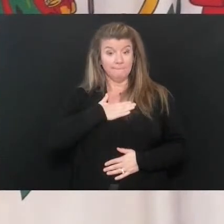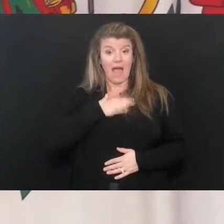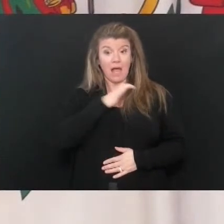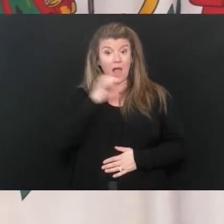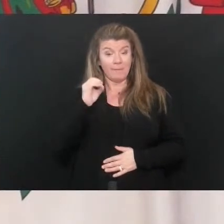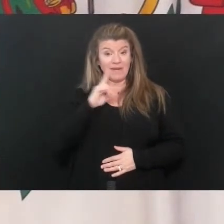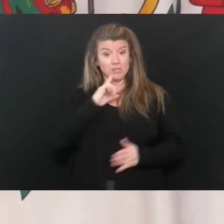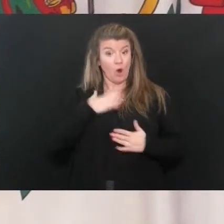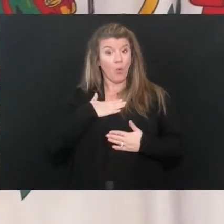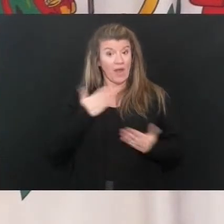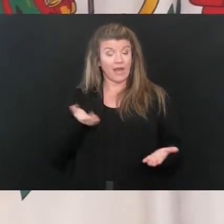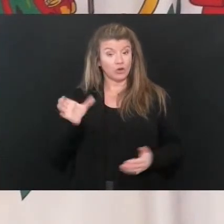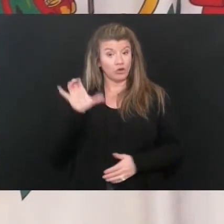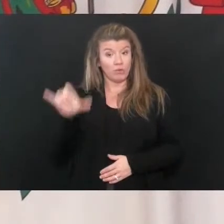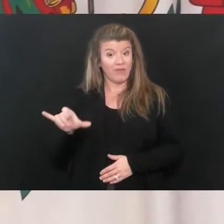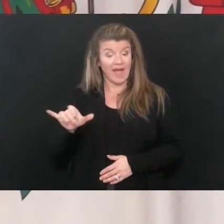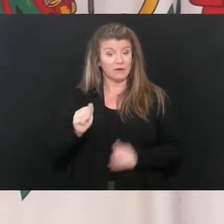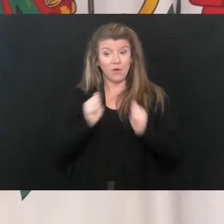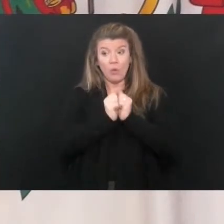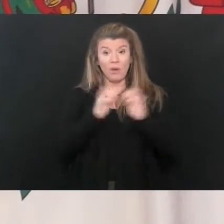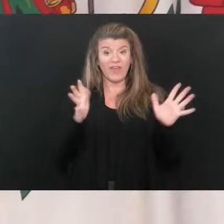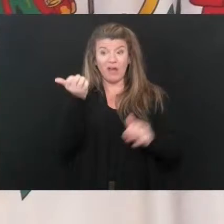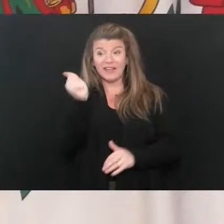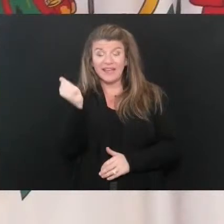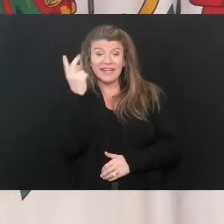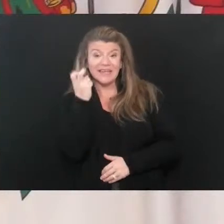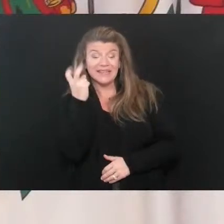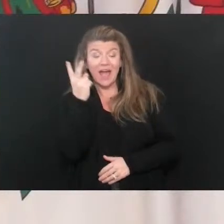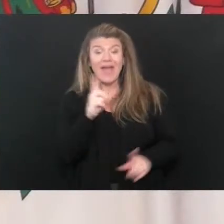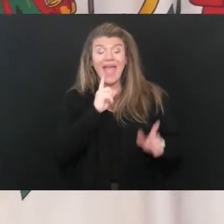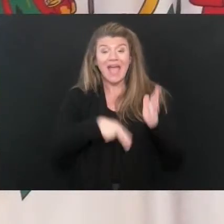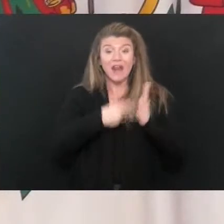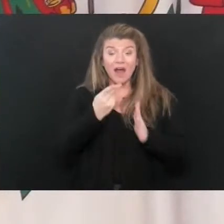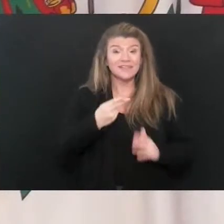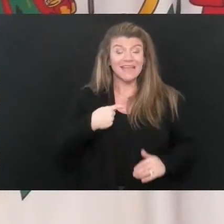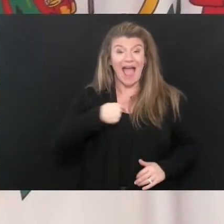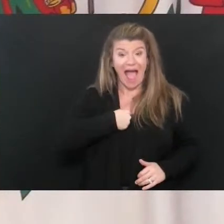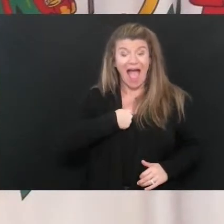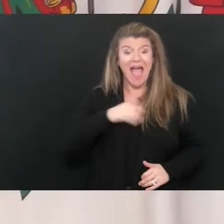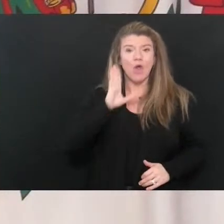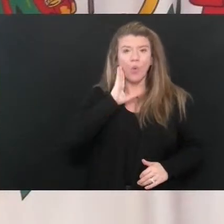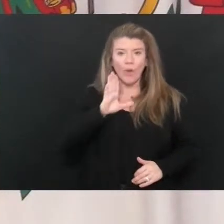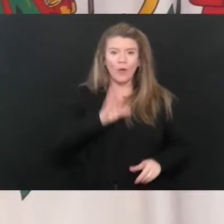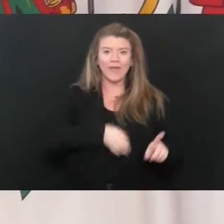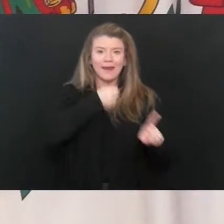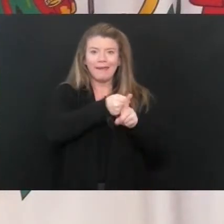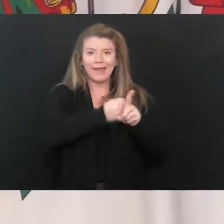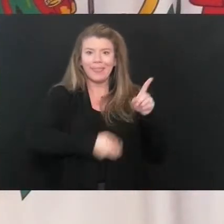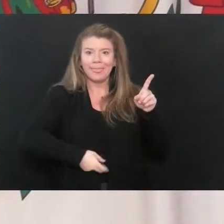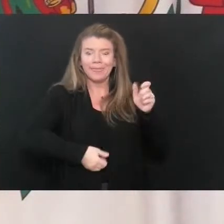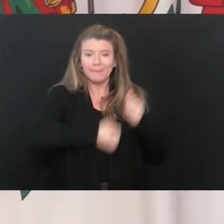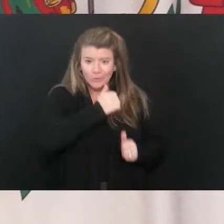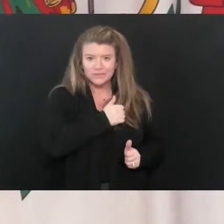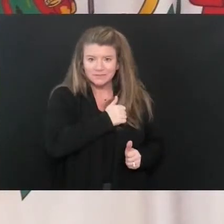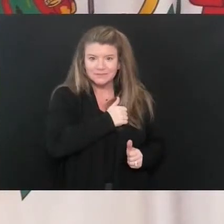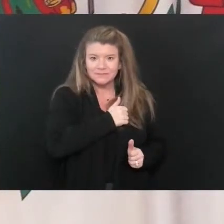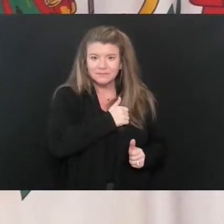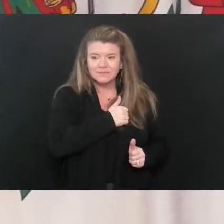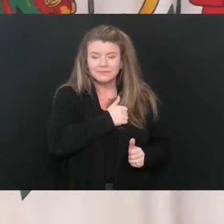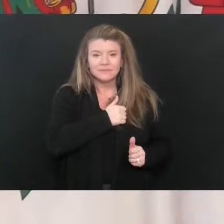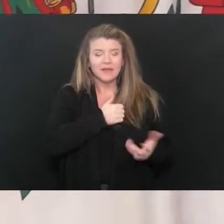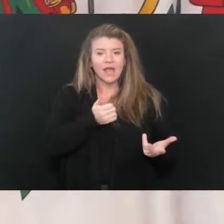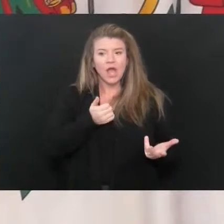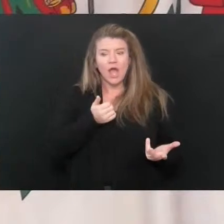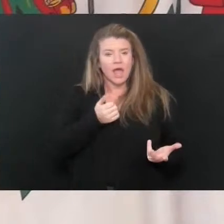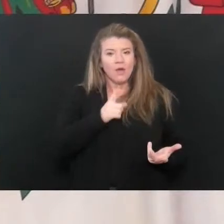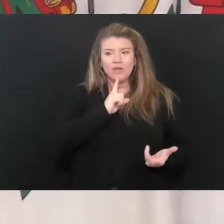that, without any question, and I'm going to get hit harder than anybody. You know, we should absolutely do that from the side of